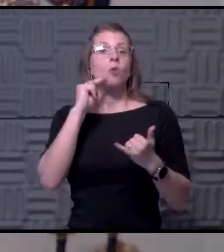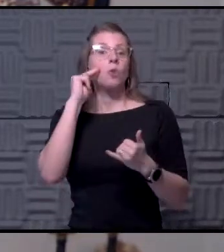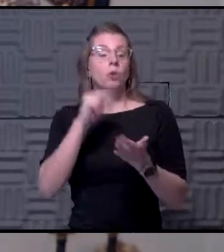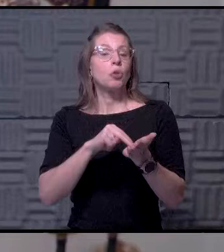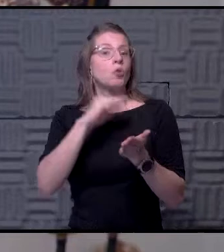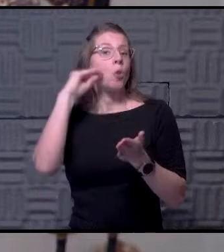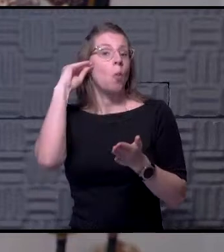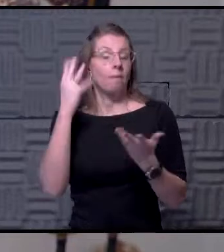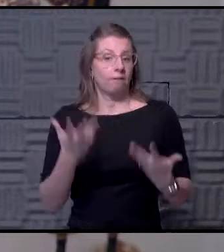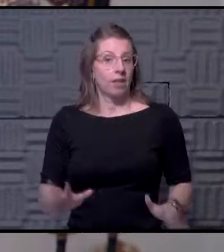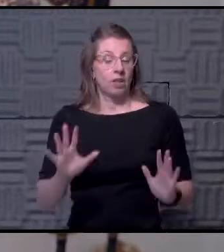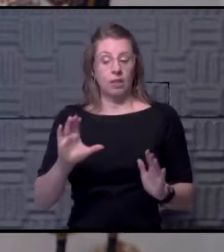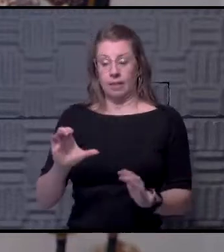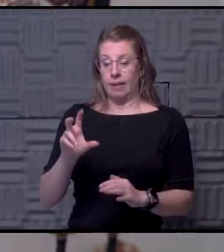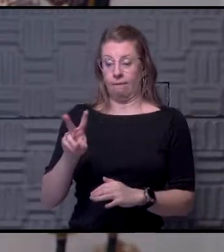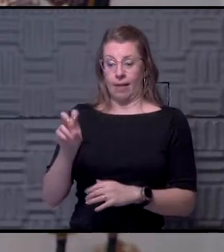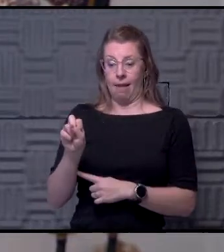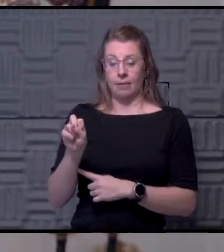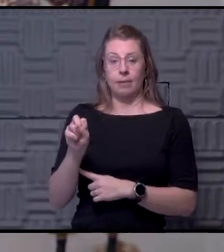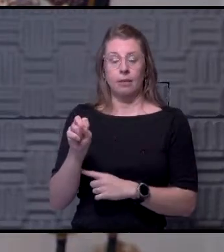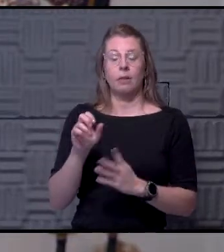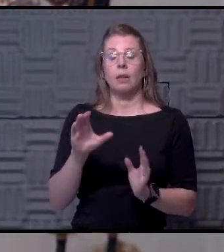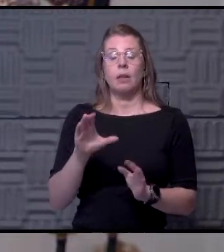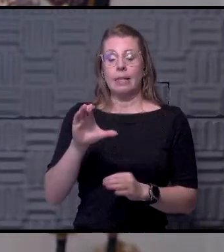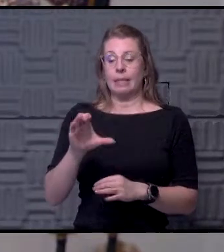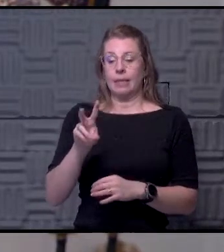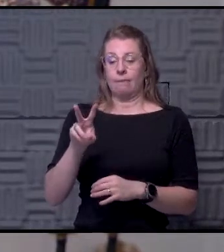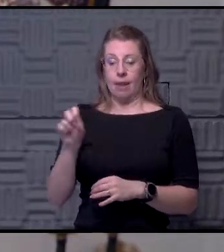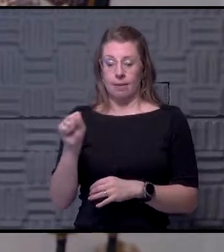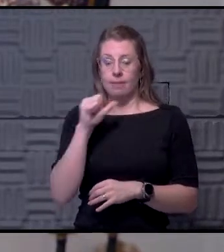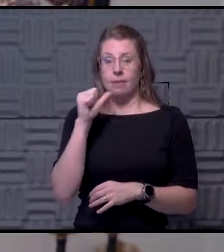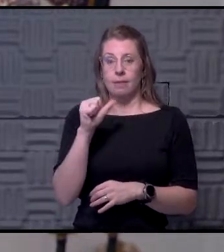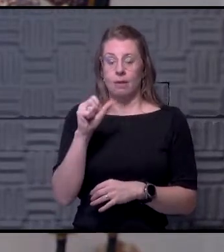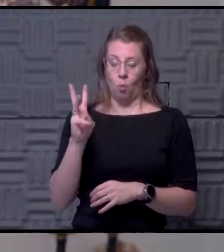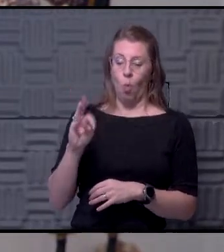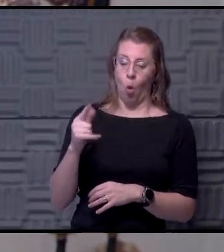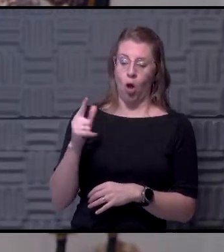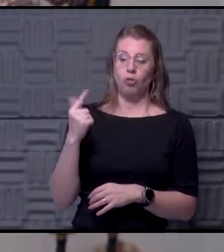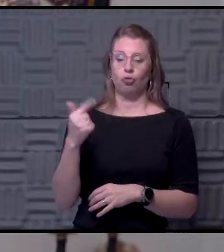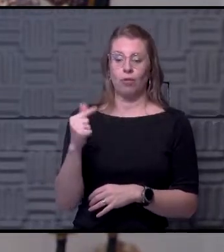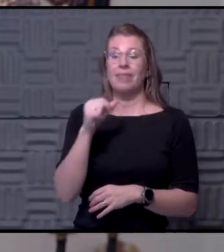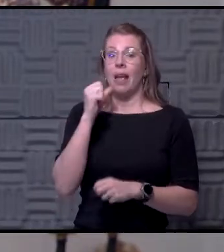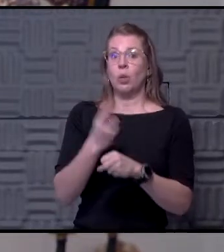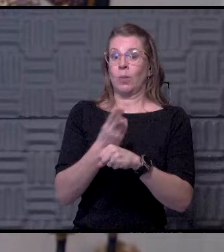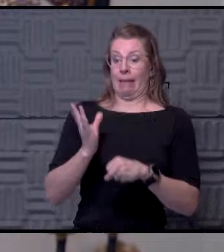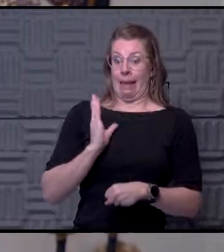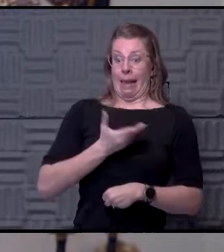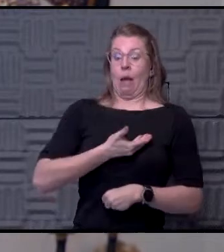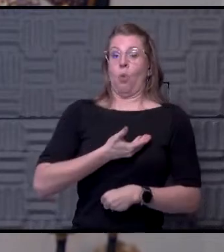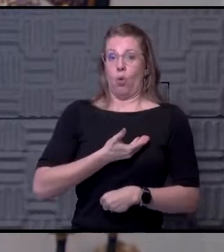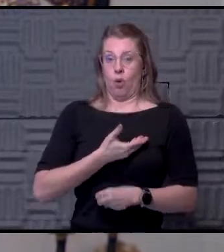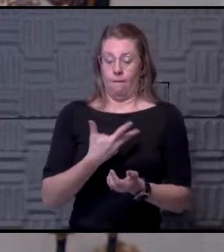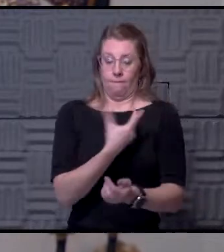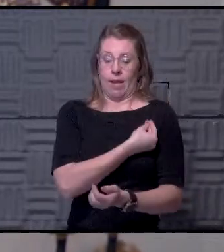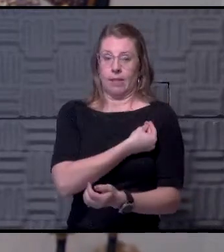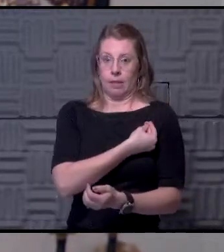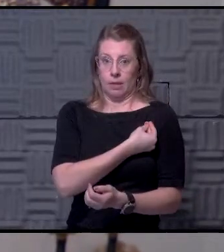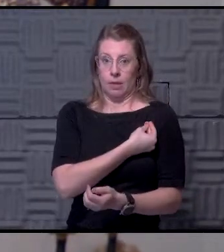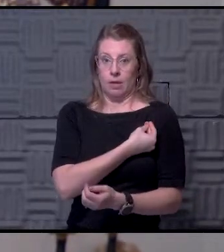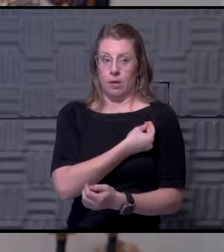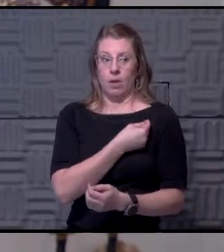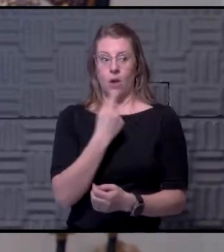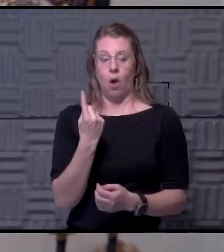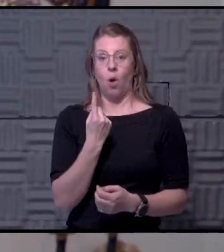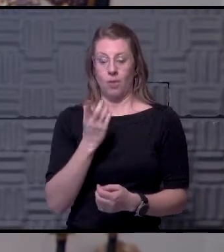done and CVS and Walgreens isn't using our vaccine, it's always been